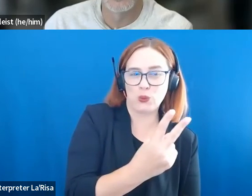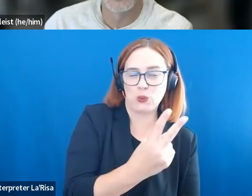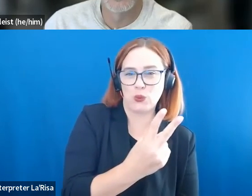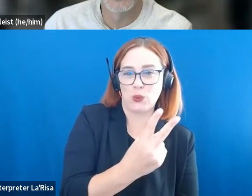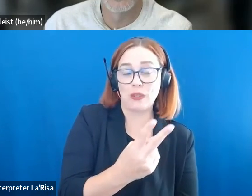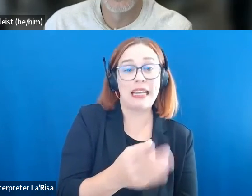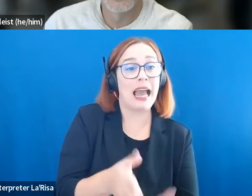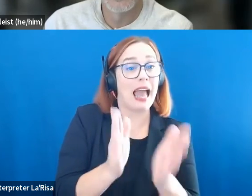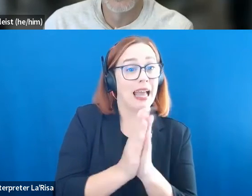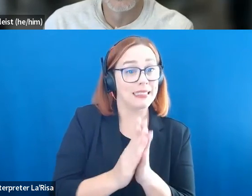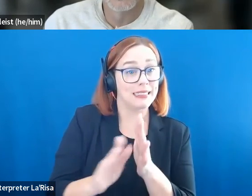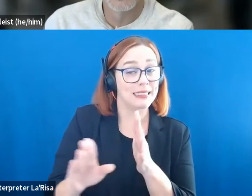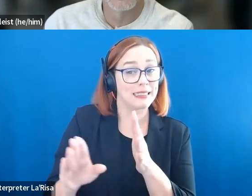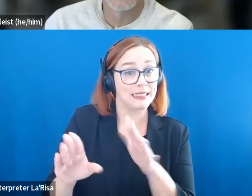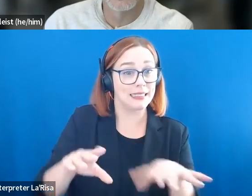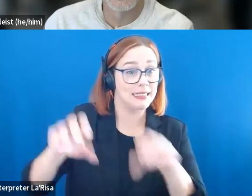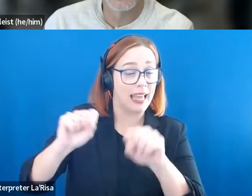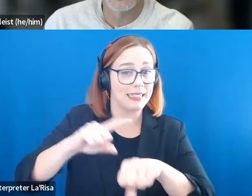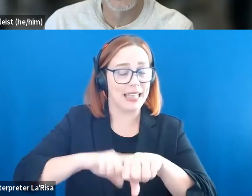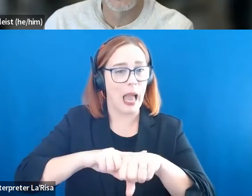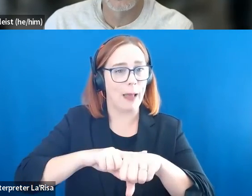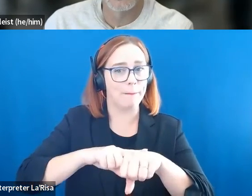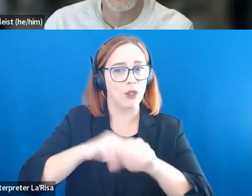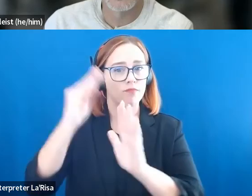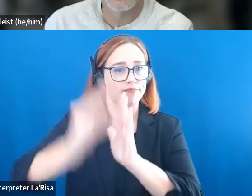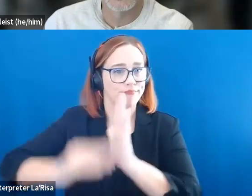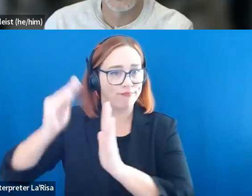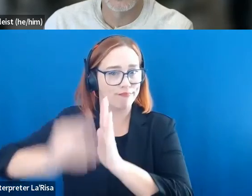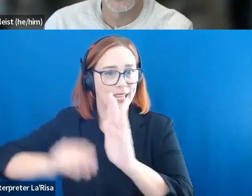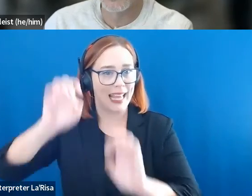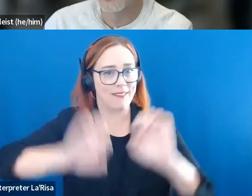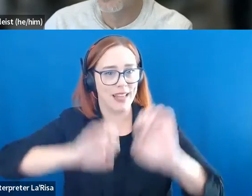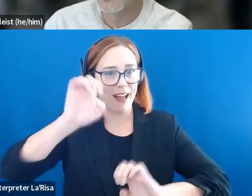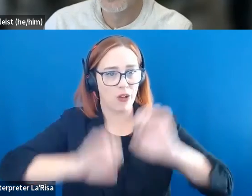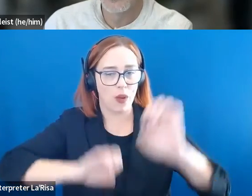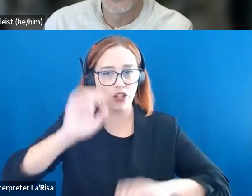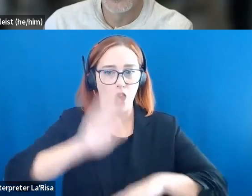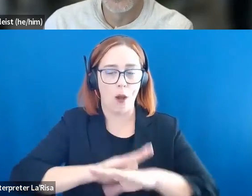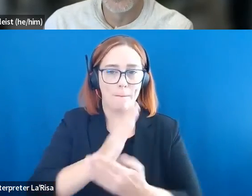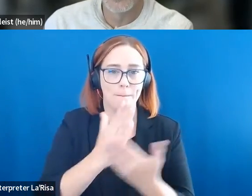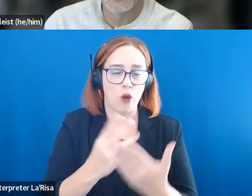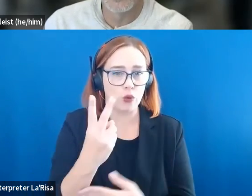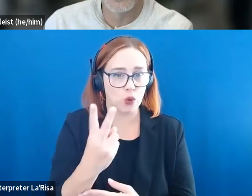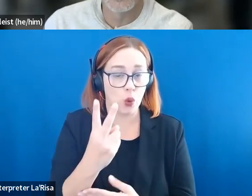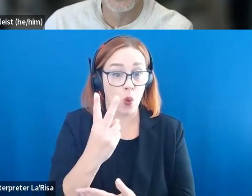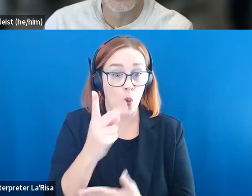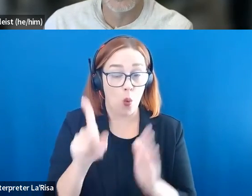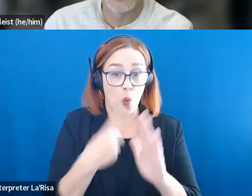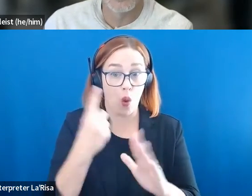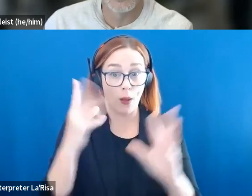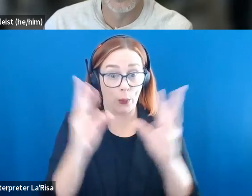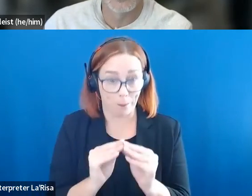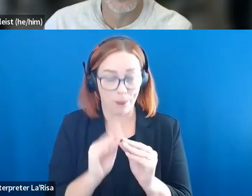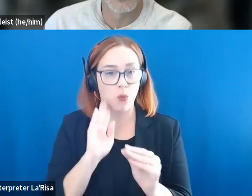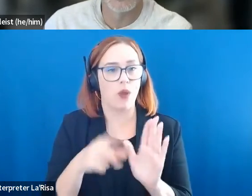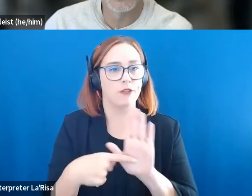that you take some time to complete the evaluation on part 2 when the webinar closes. And this lets us know how we can continue to